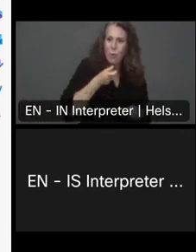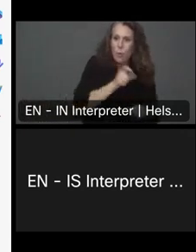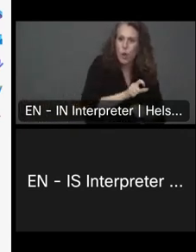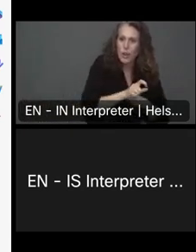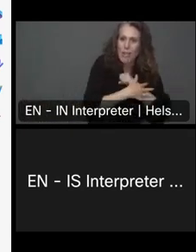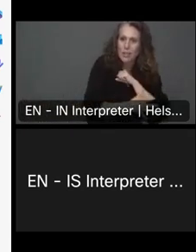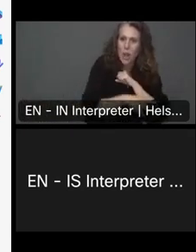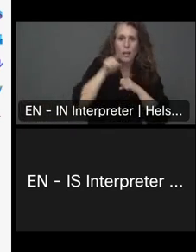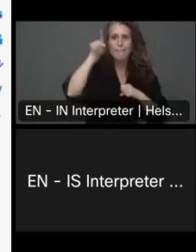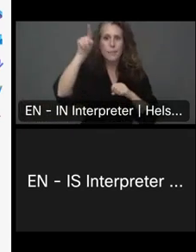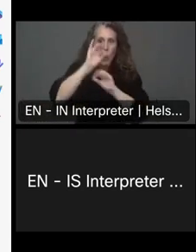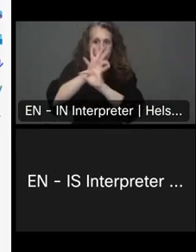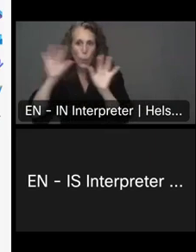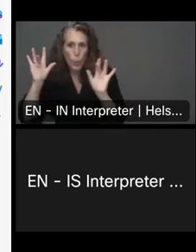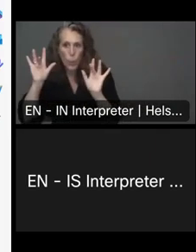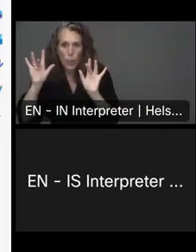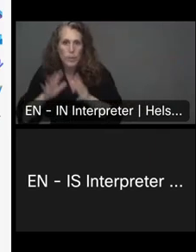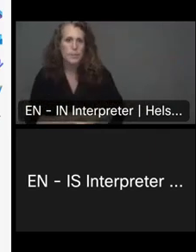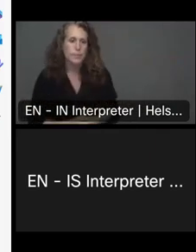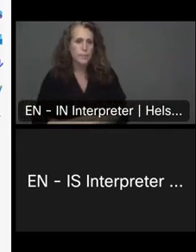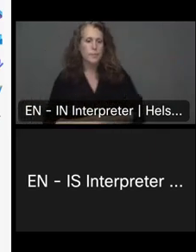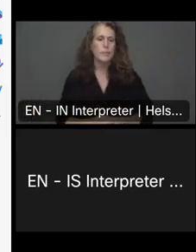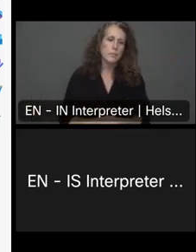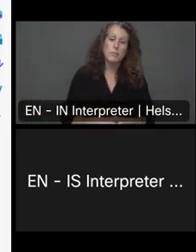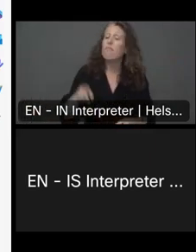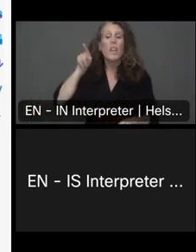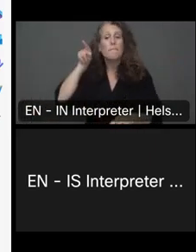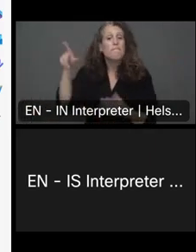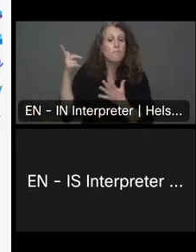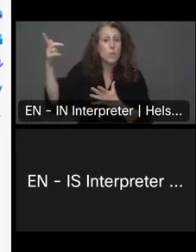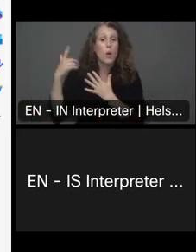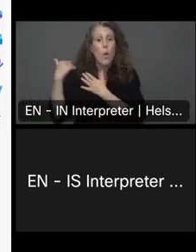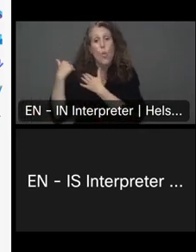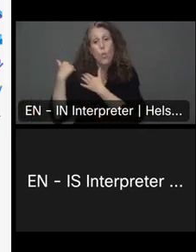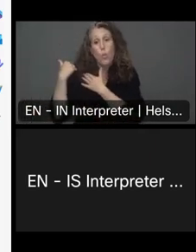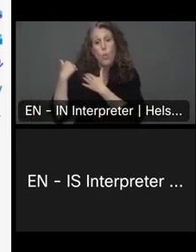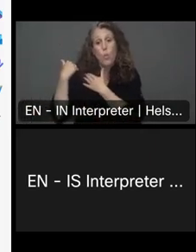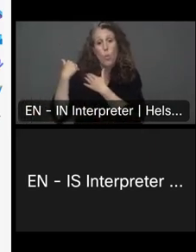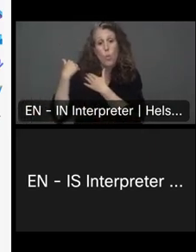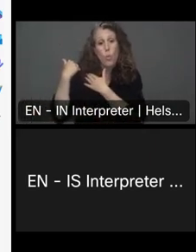What I want to focus on here is the role of the interplay here